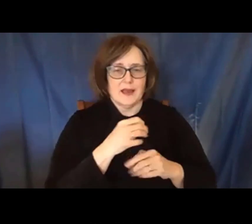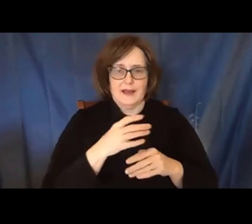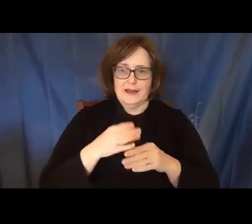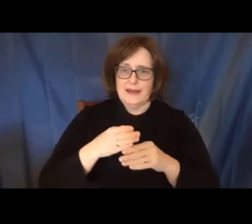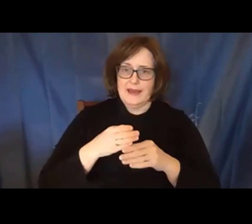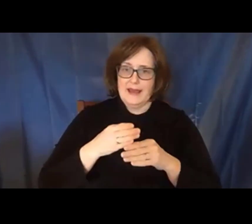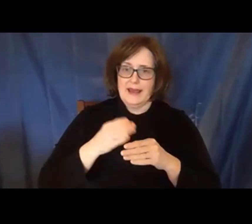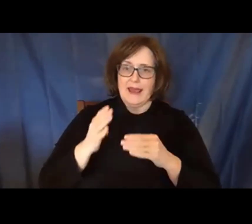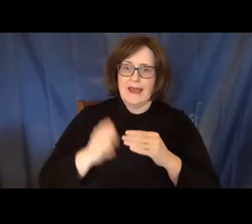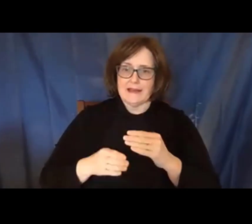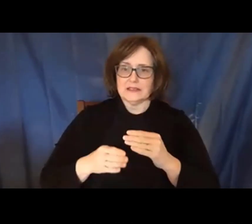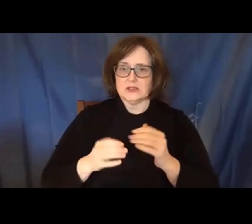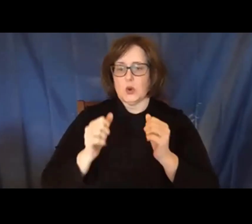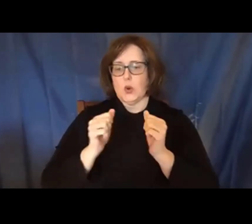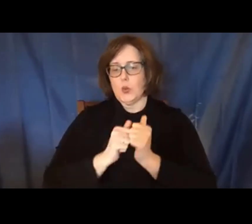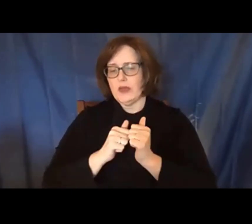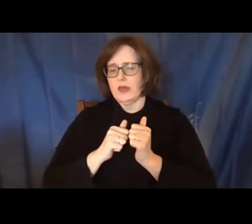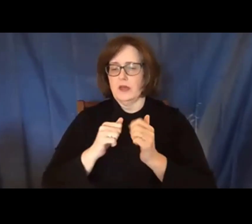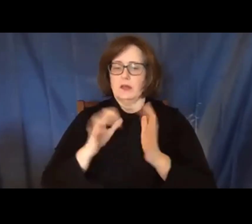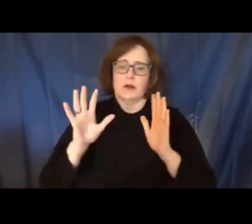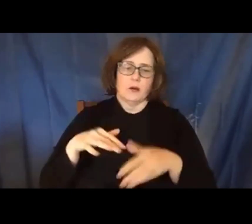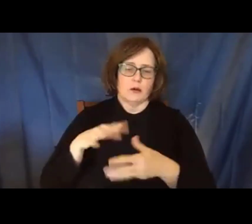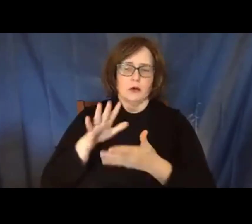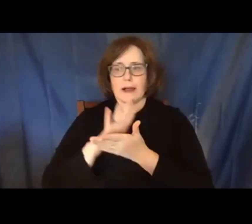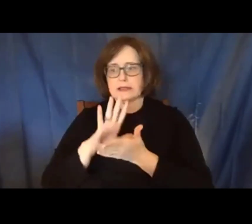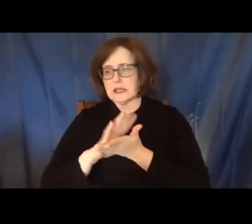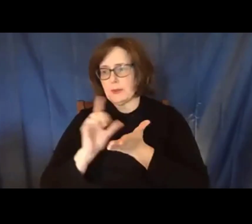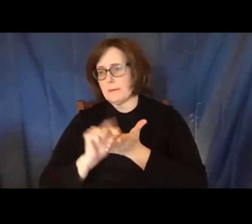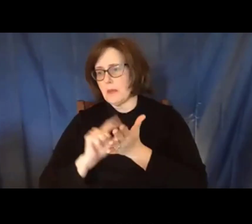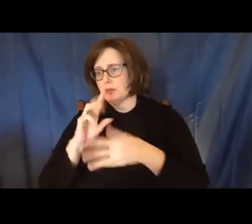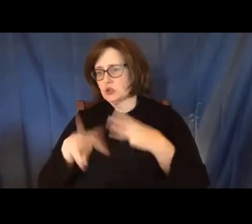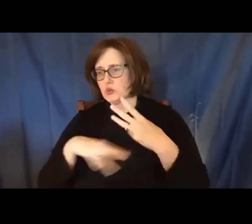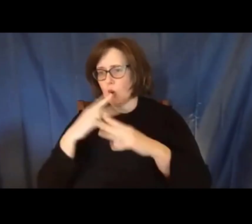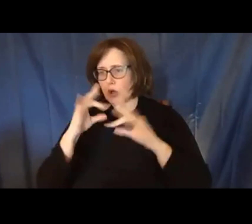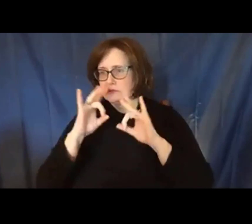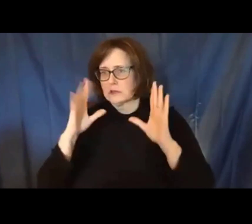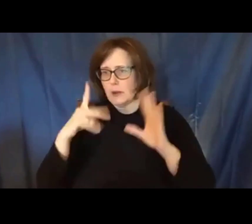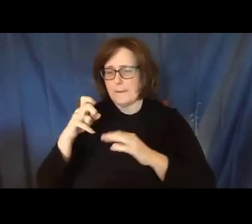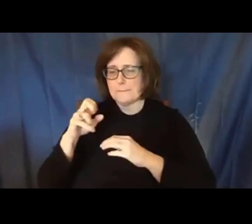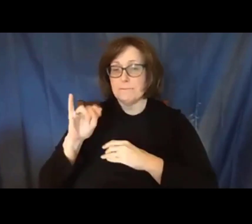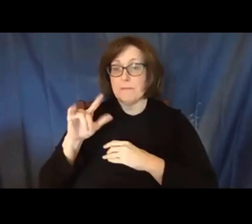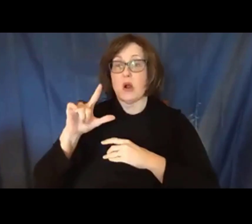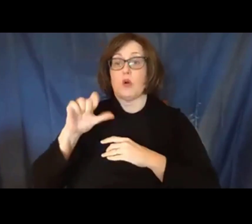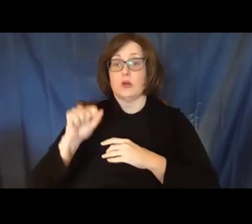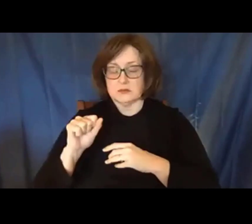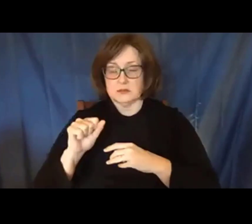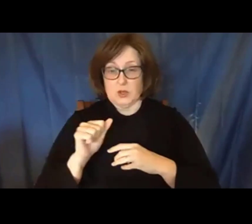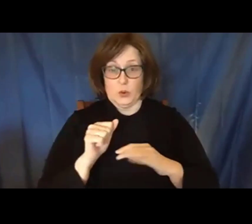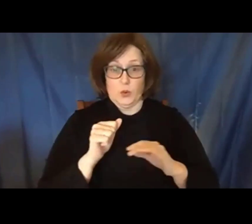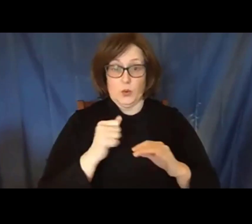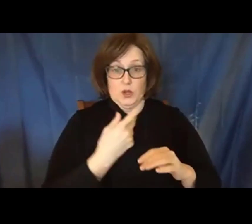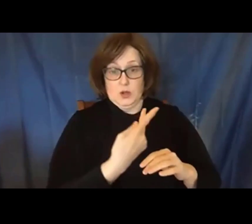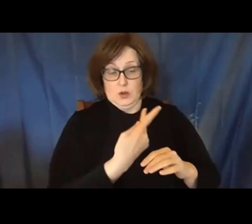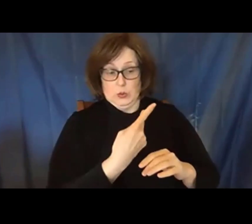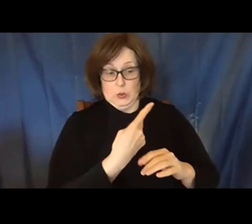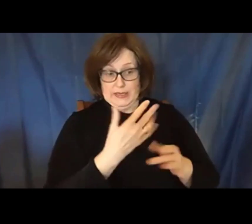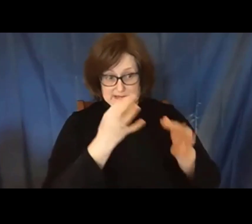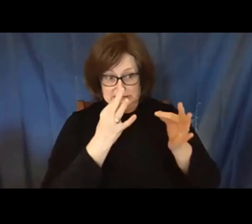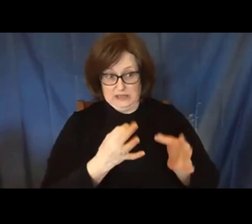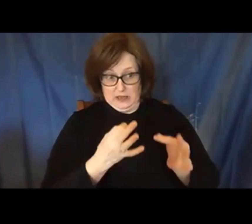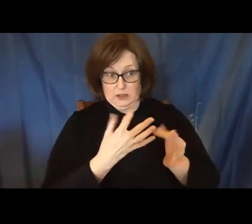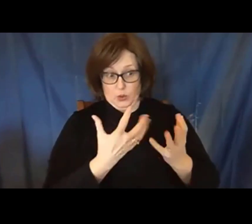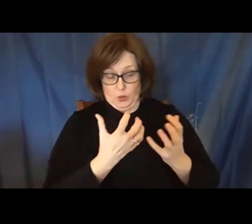of academic publishing. In 2018, Myrtle and I decided we wanted to work together on a project that would